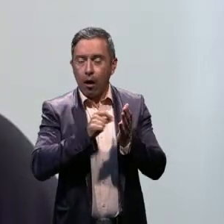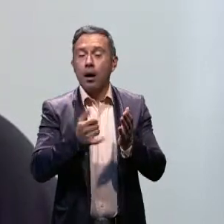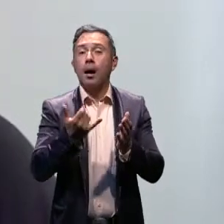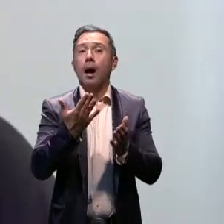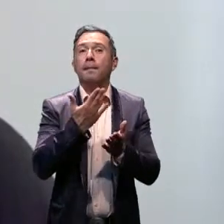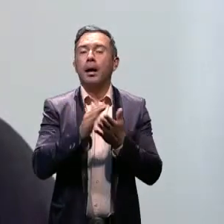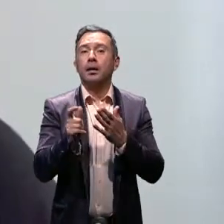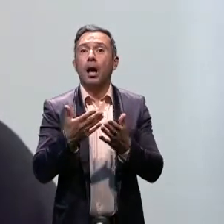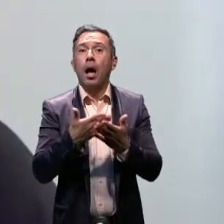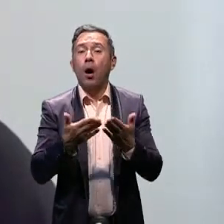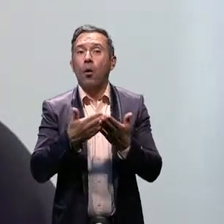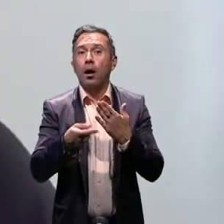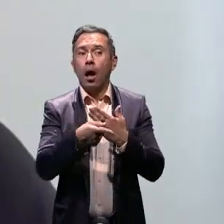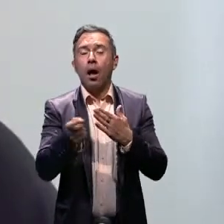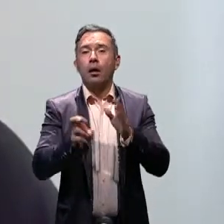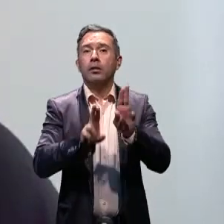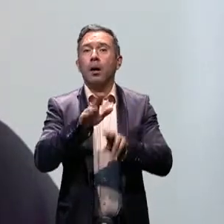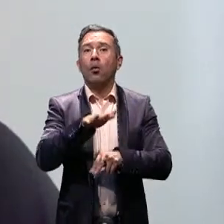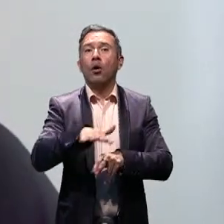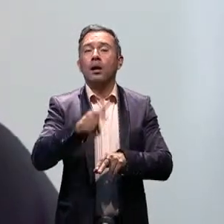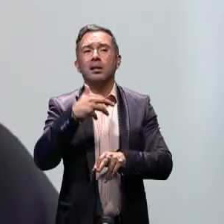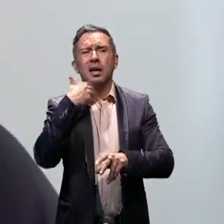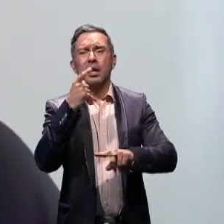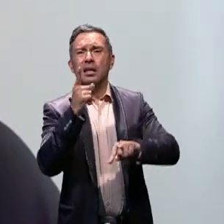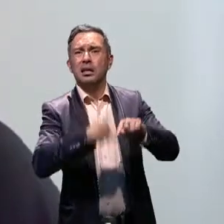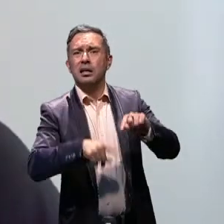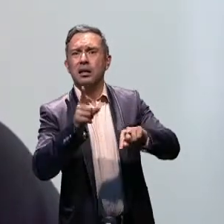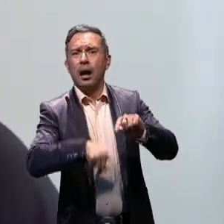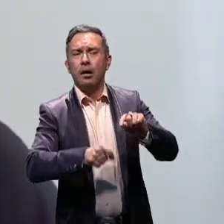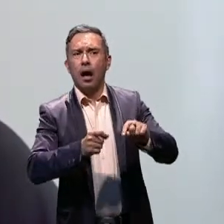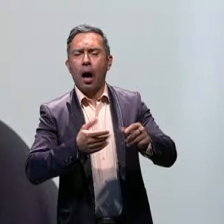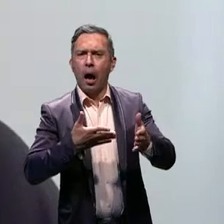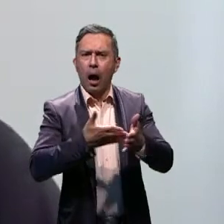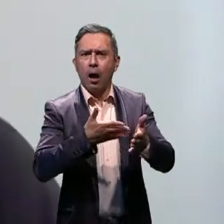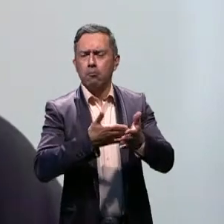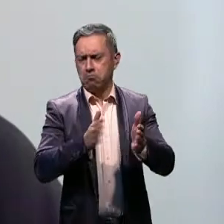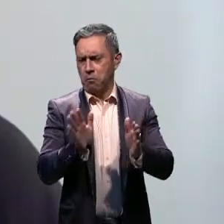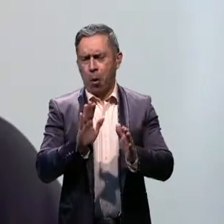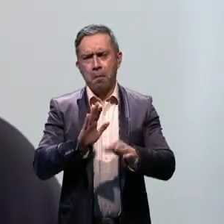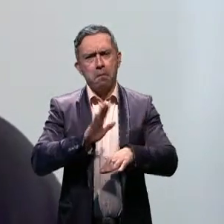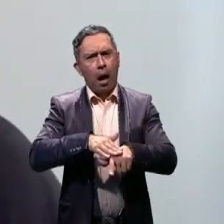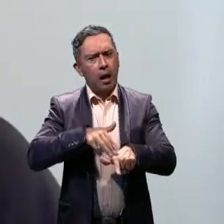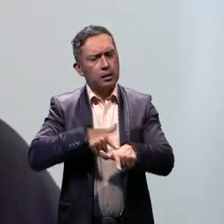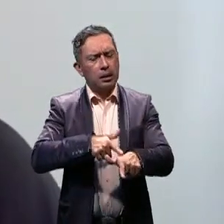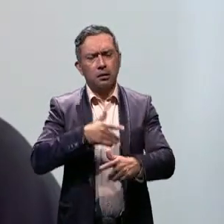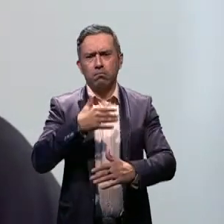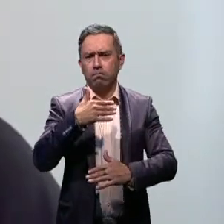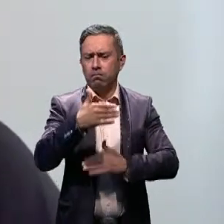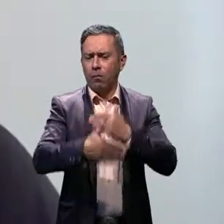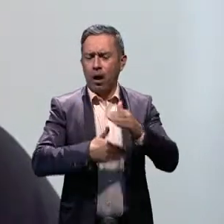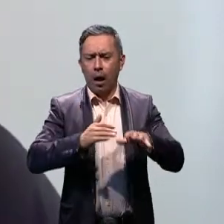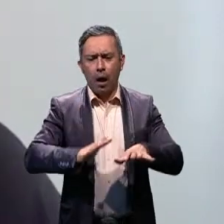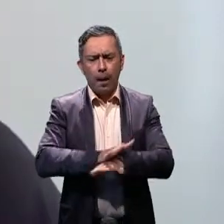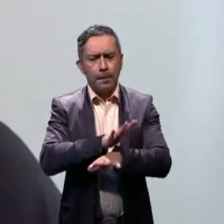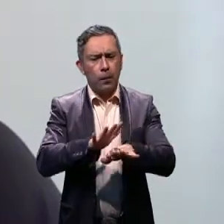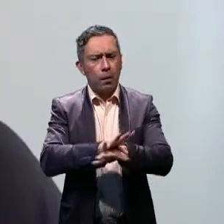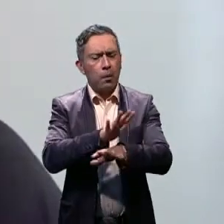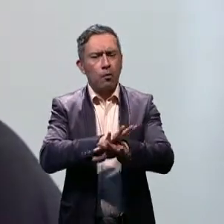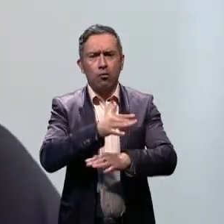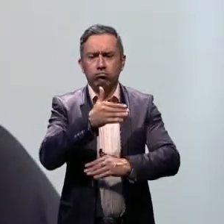on the other hand, democracy is not going to be stopped by anybody. I mean, it continues evolving, and after